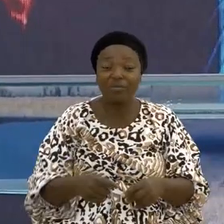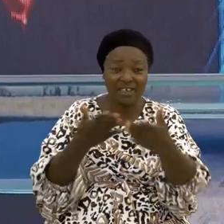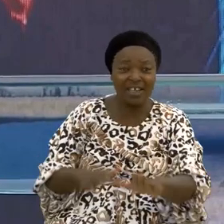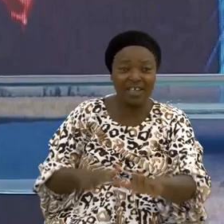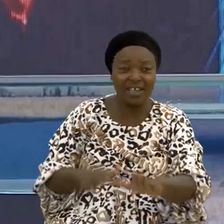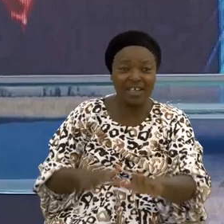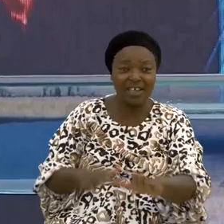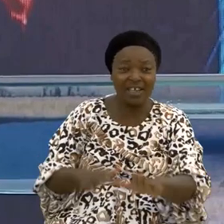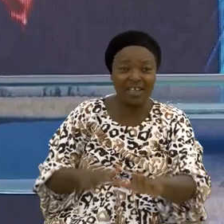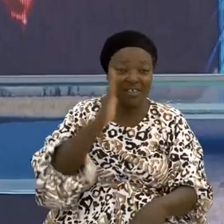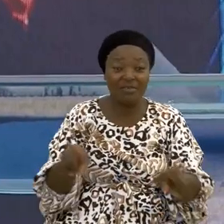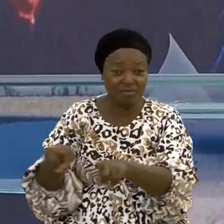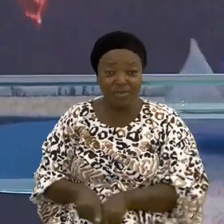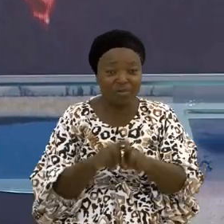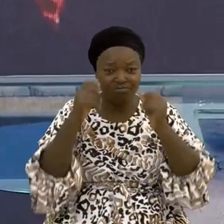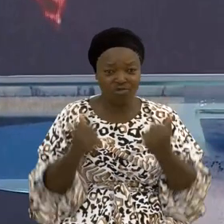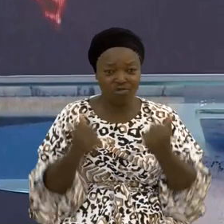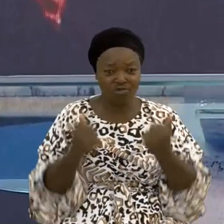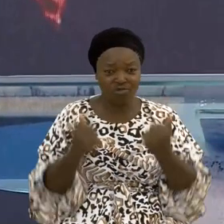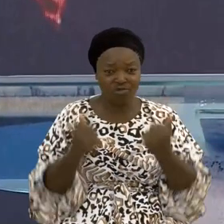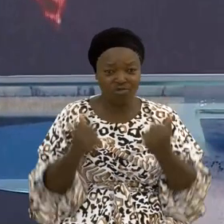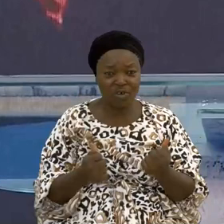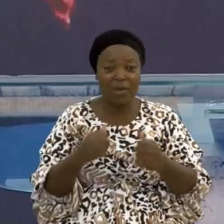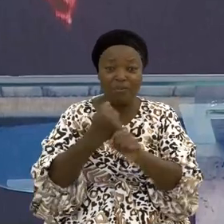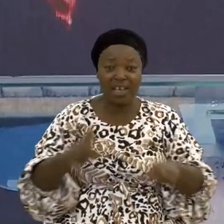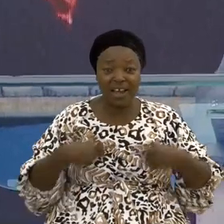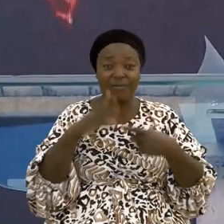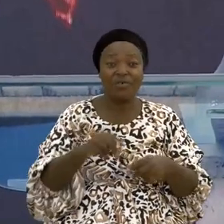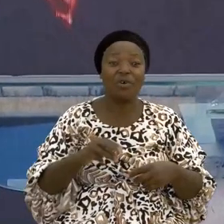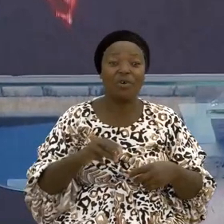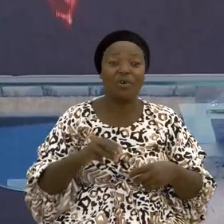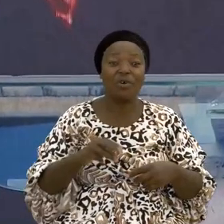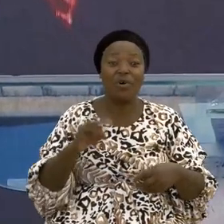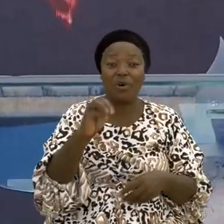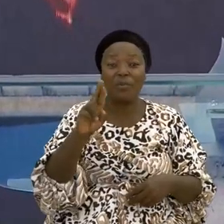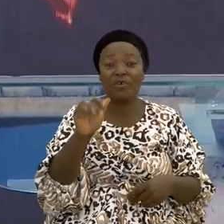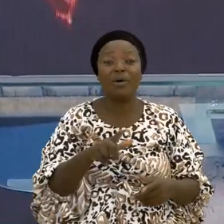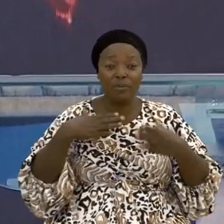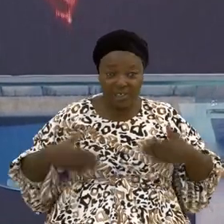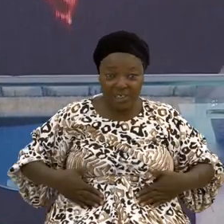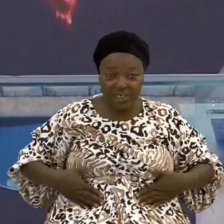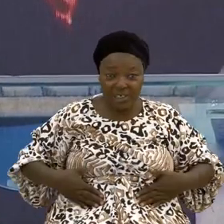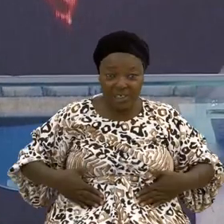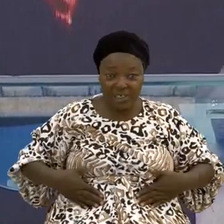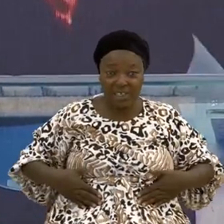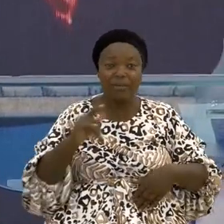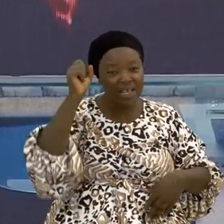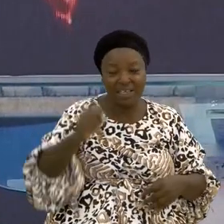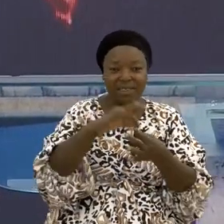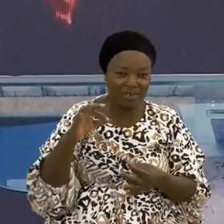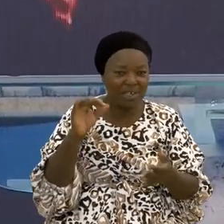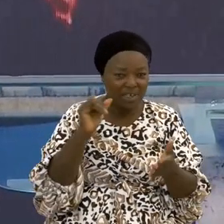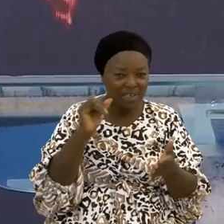shall also quicken, make alive your mortal bodies by his Spirit that